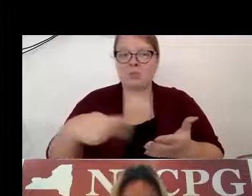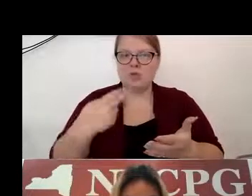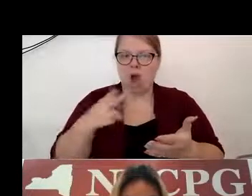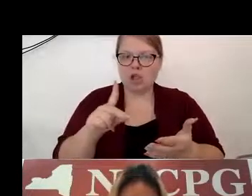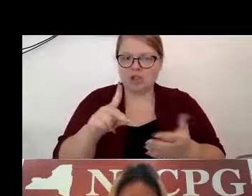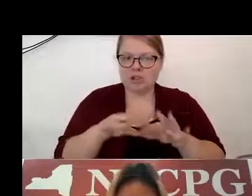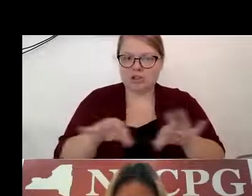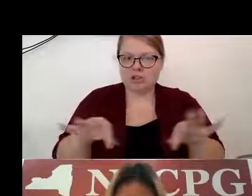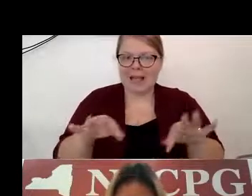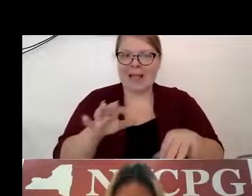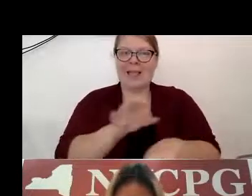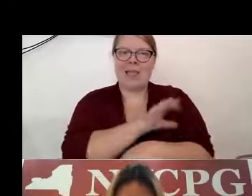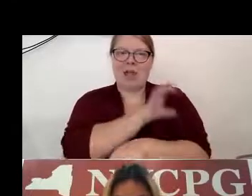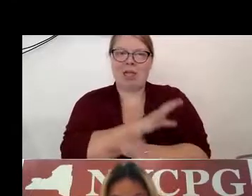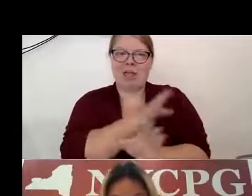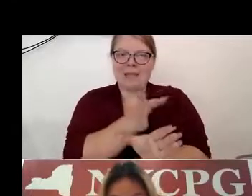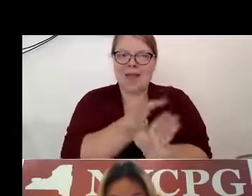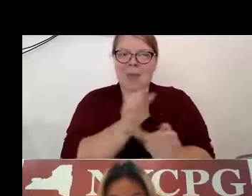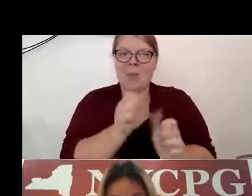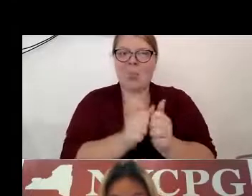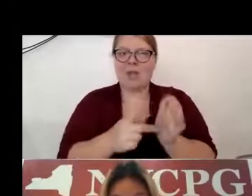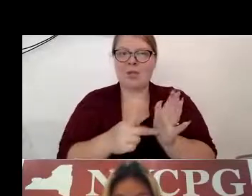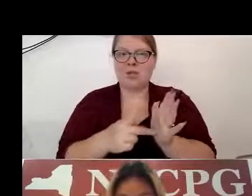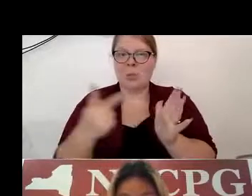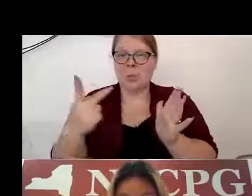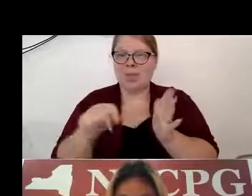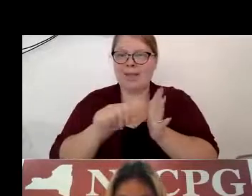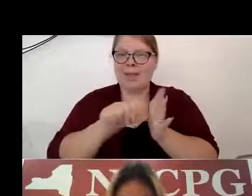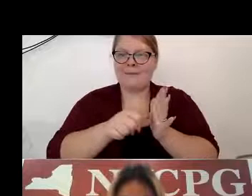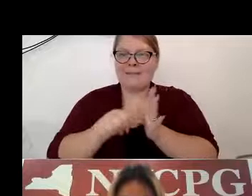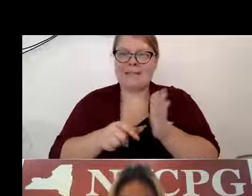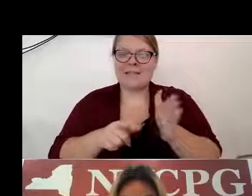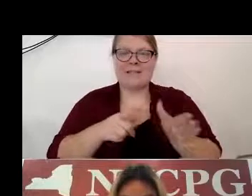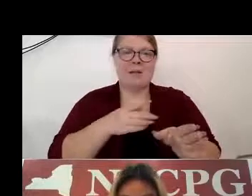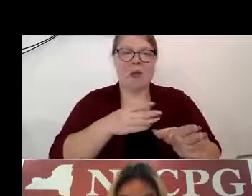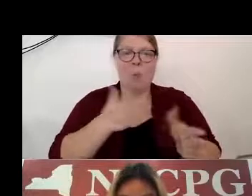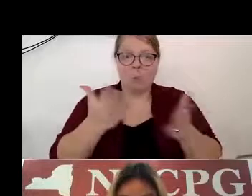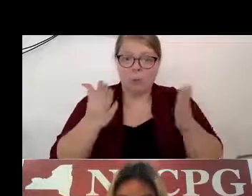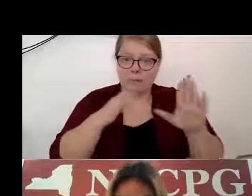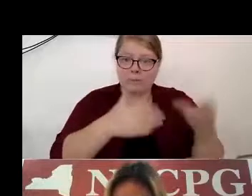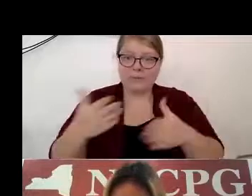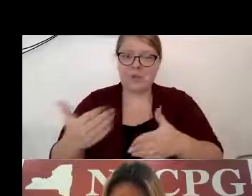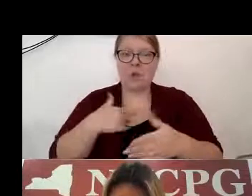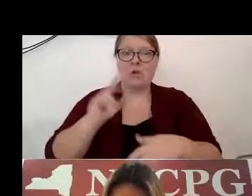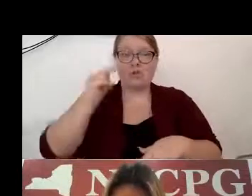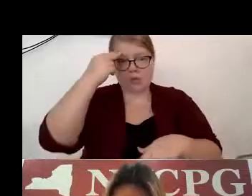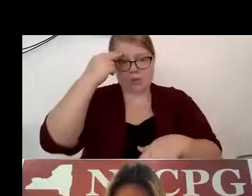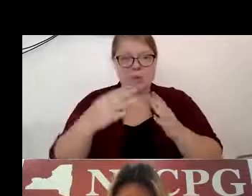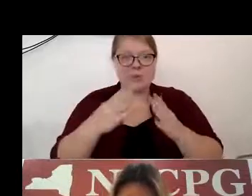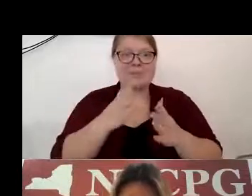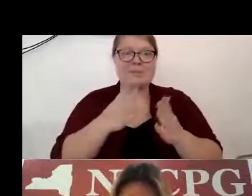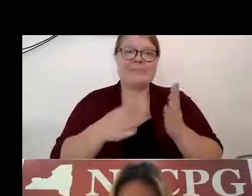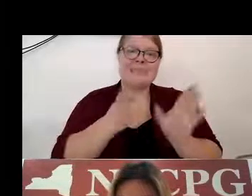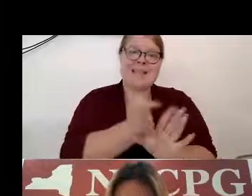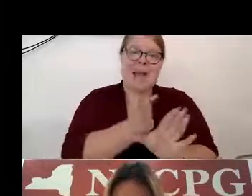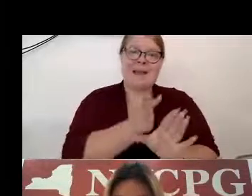in clinical psychology with a dual emphasis in neuropsychology and marriage and family therapy.